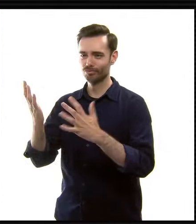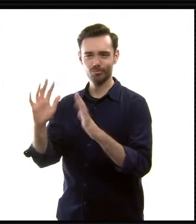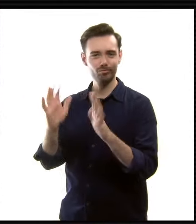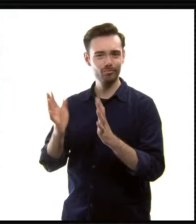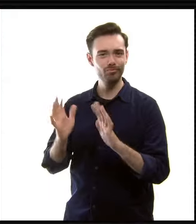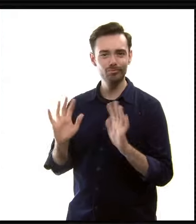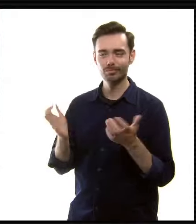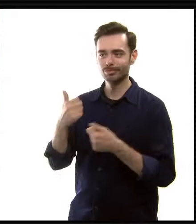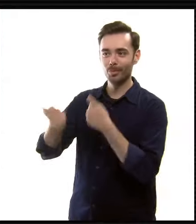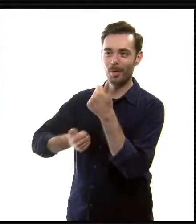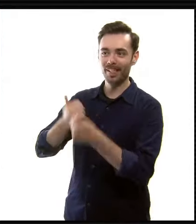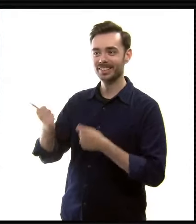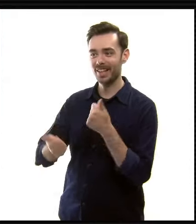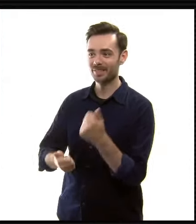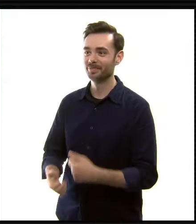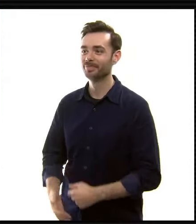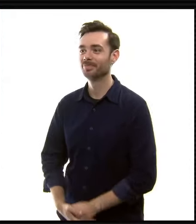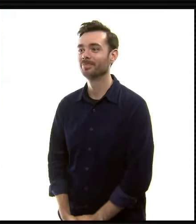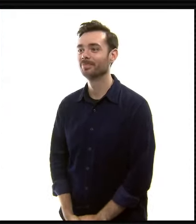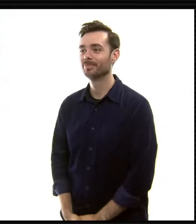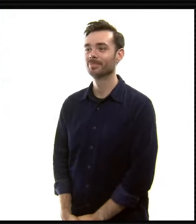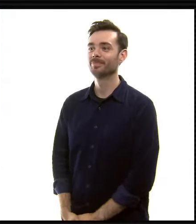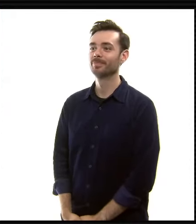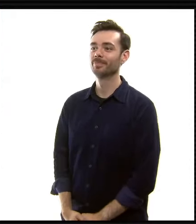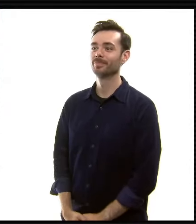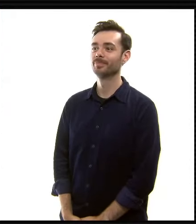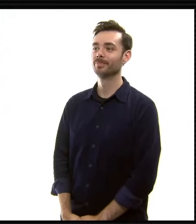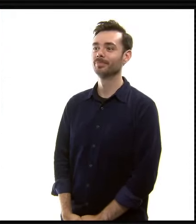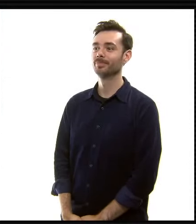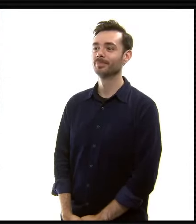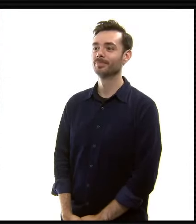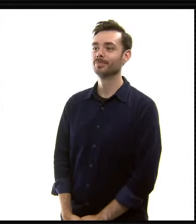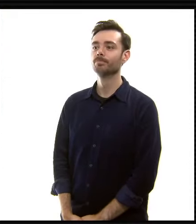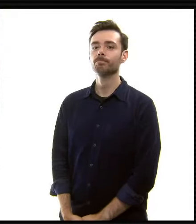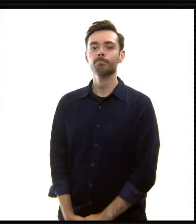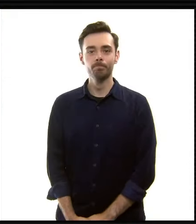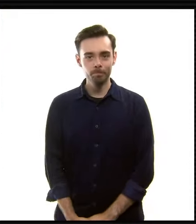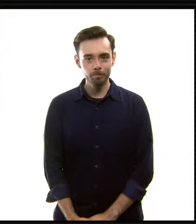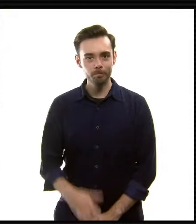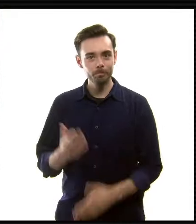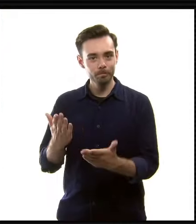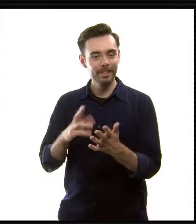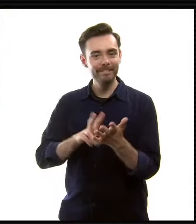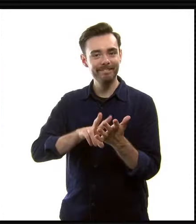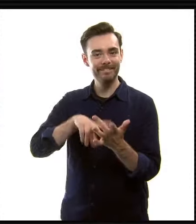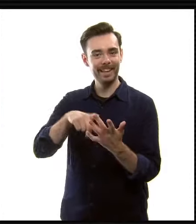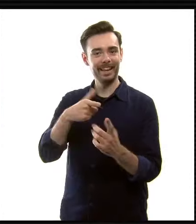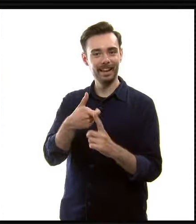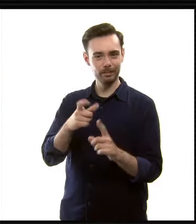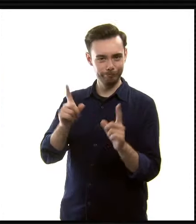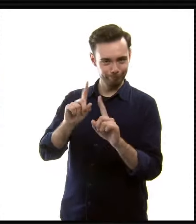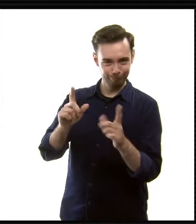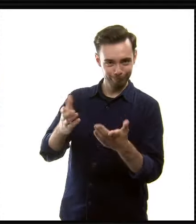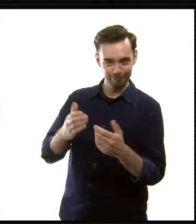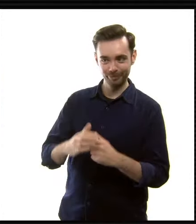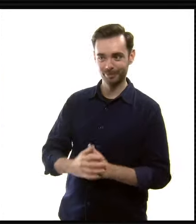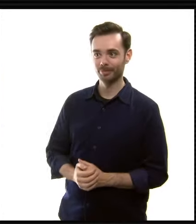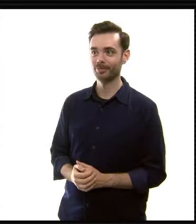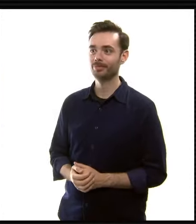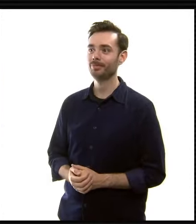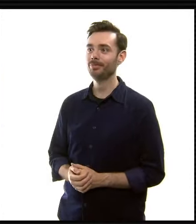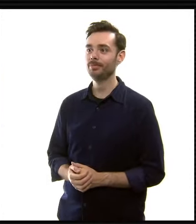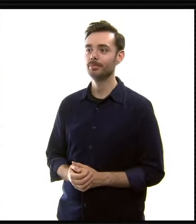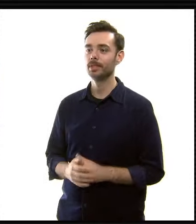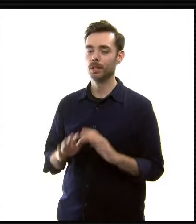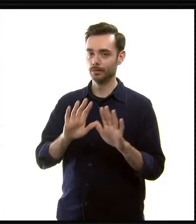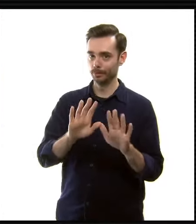work. Okay, so all right, let's start off with Vic. What have you got? Okay, so I was really inspired by the